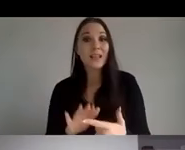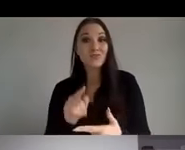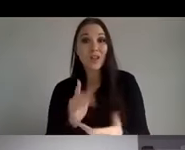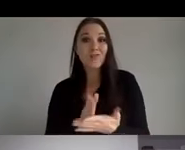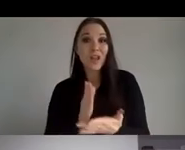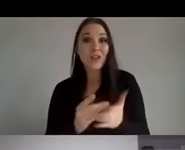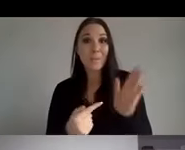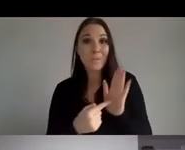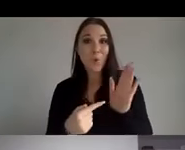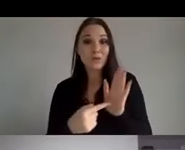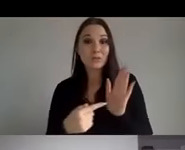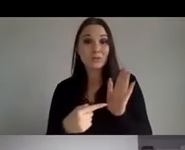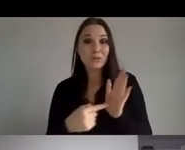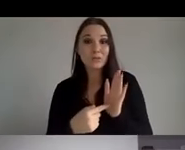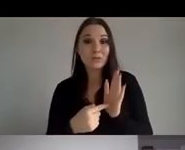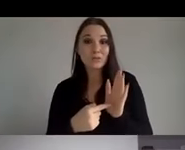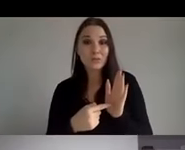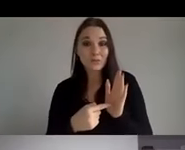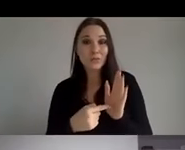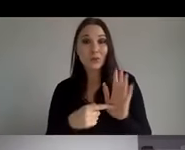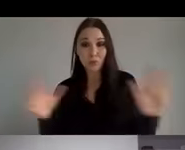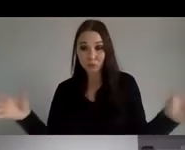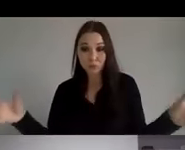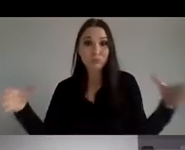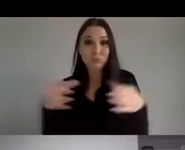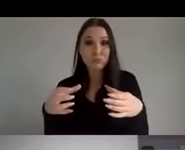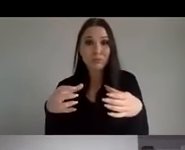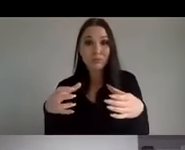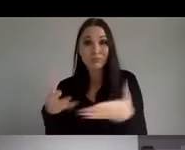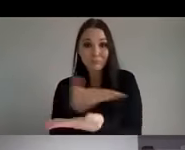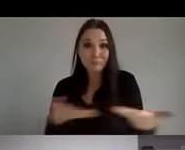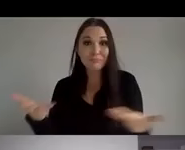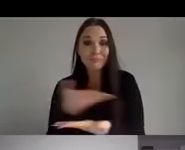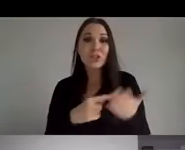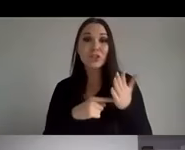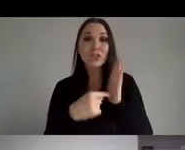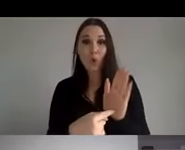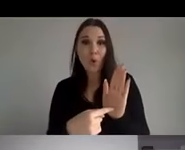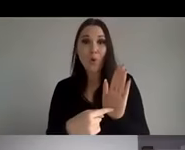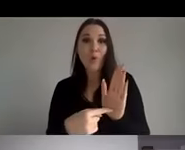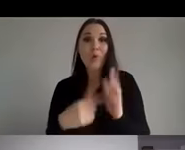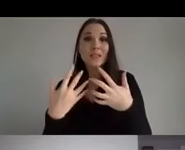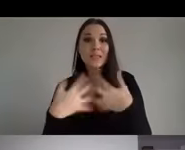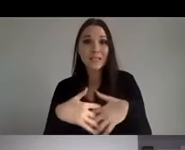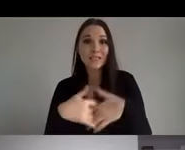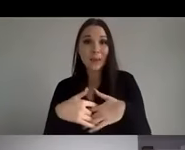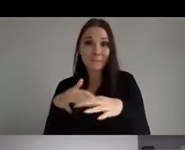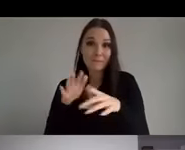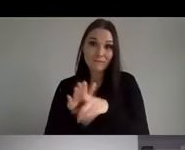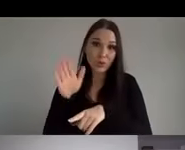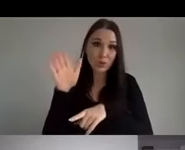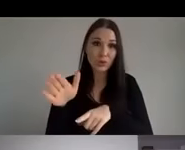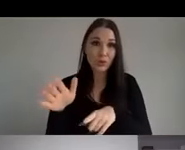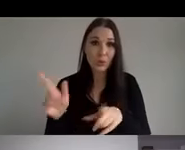important to bring them together and to show that your systems could be safe. And that's where we step on. And we say, okay,